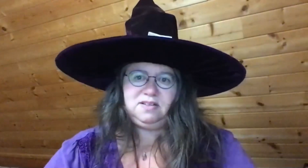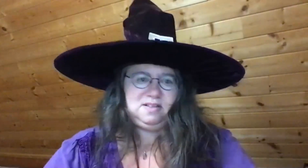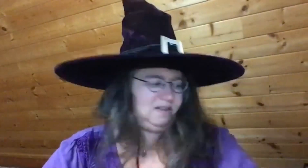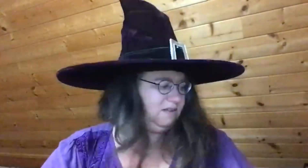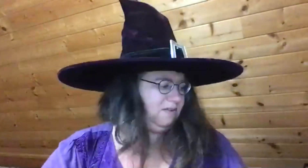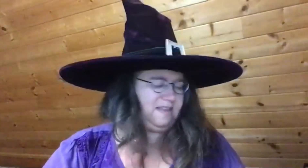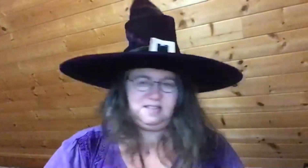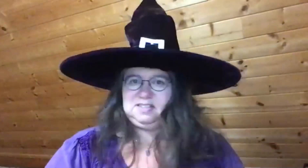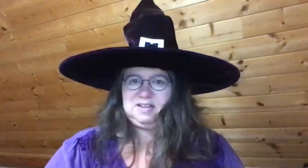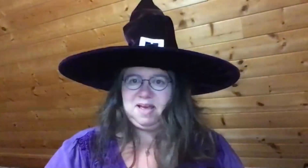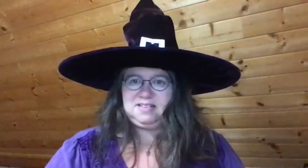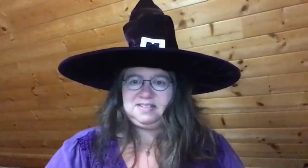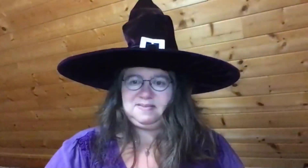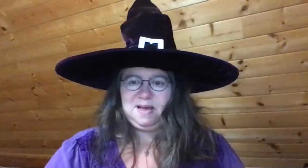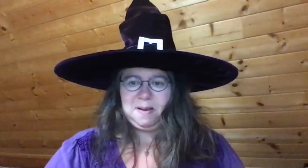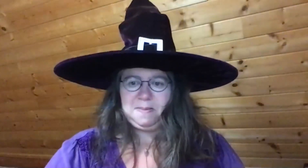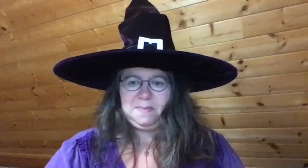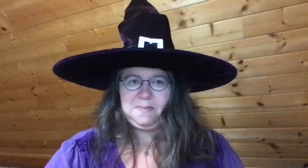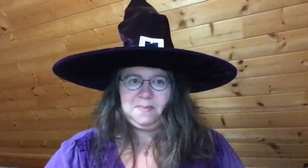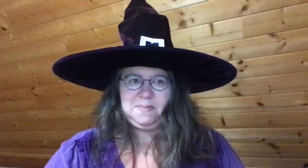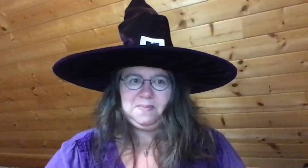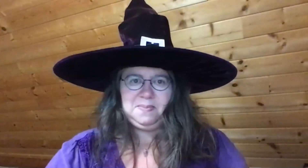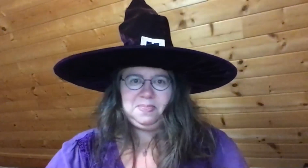or way in the distant past? Yeah.